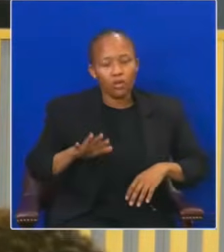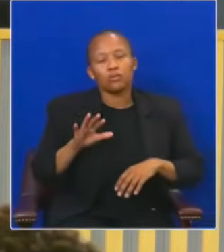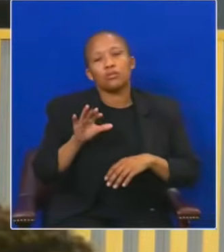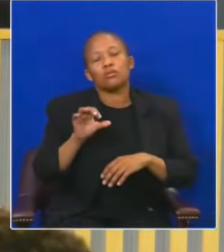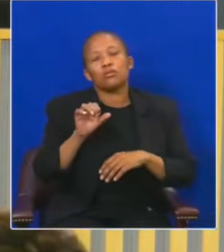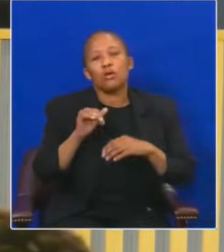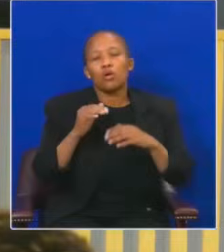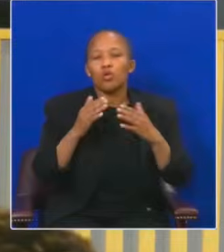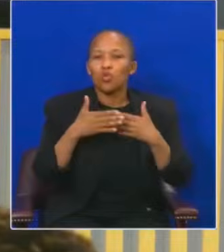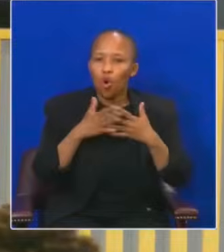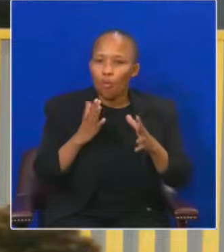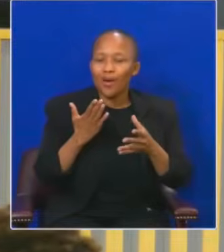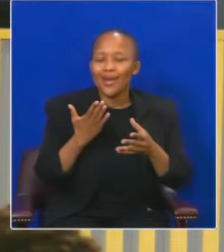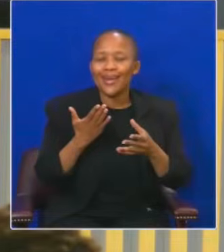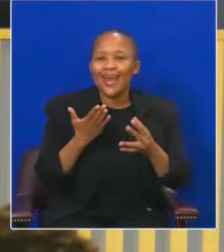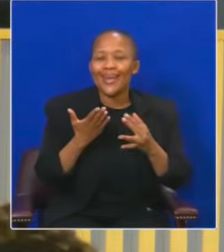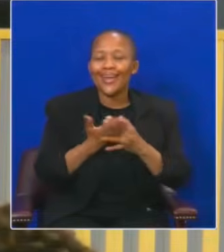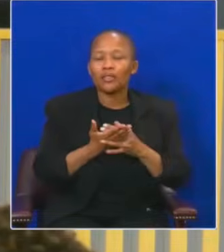Witness C,